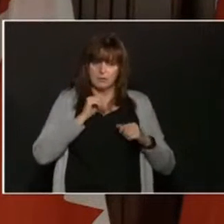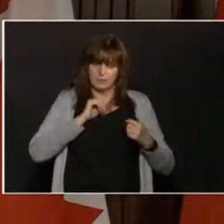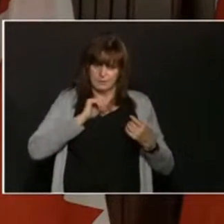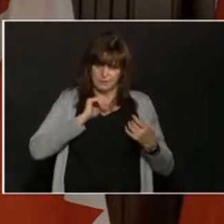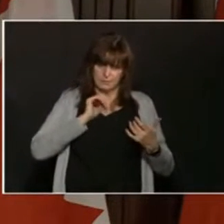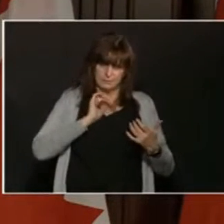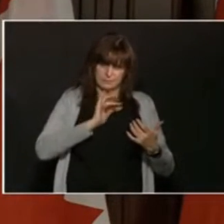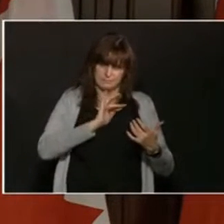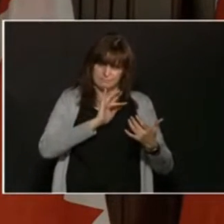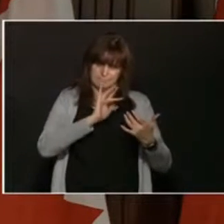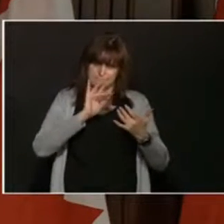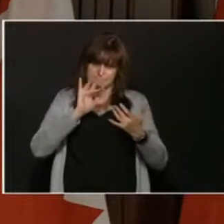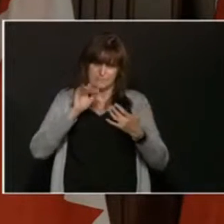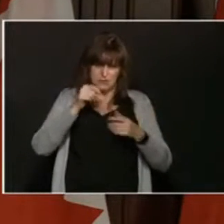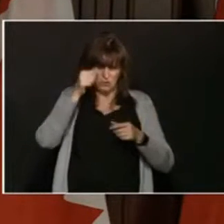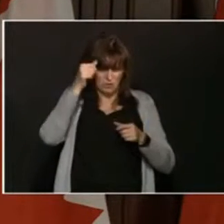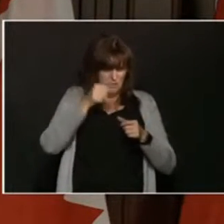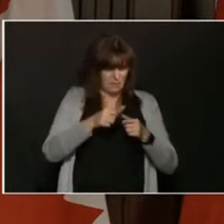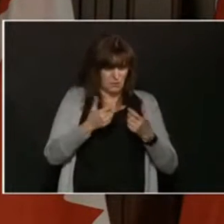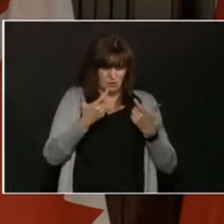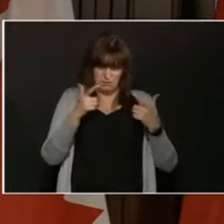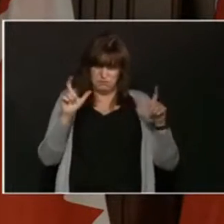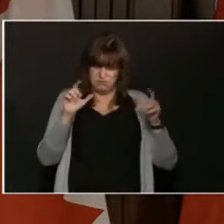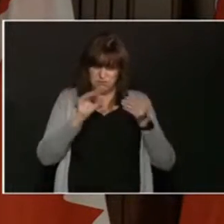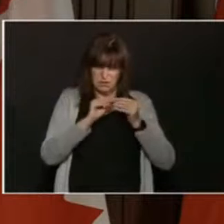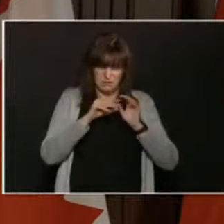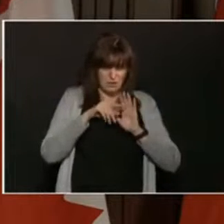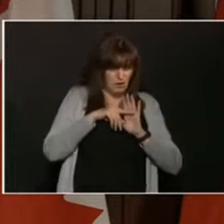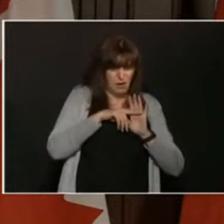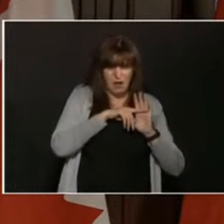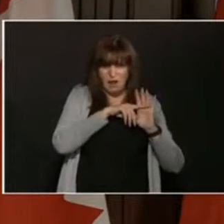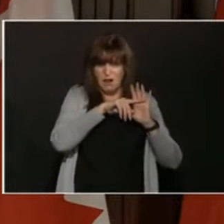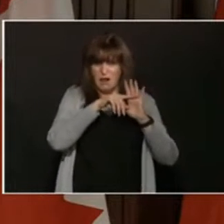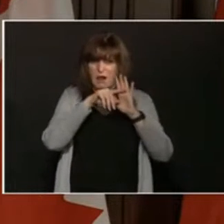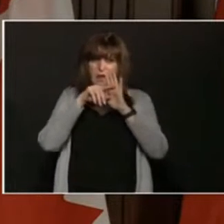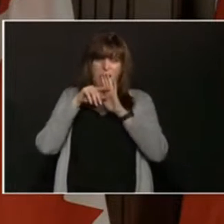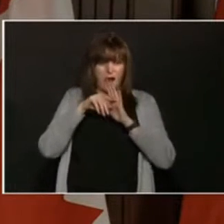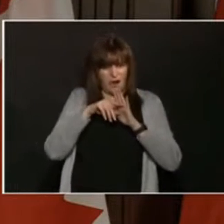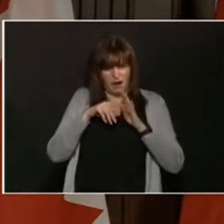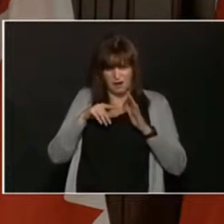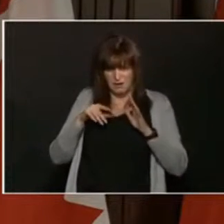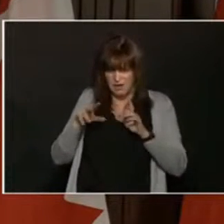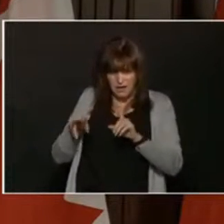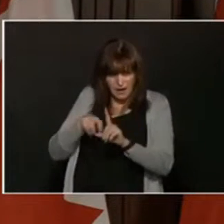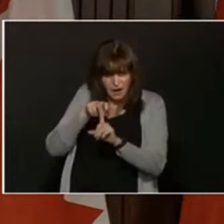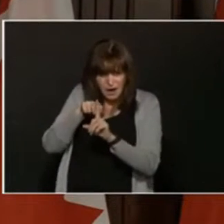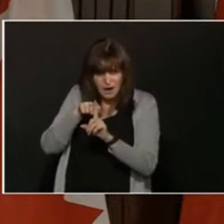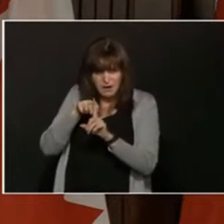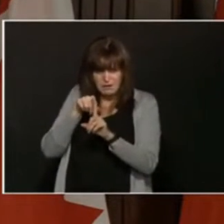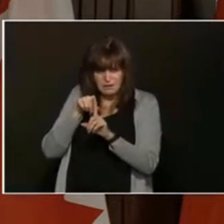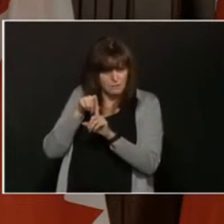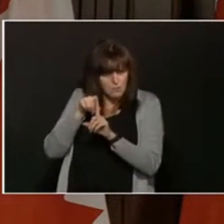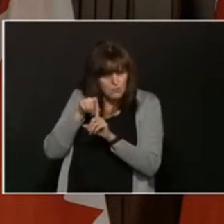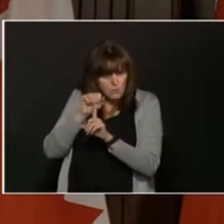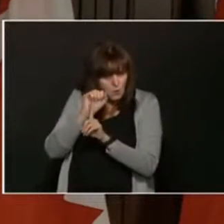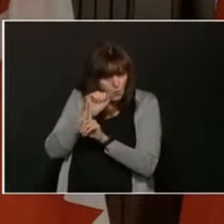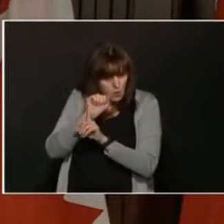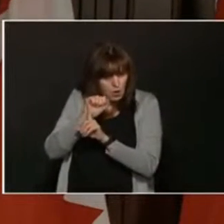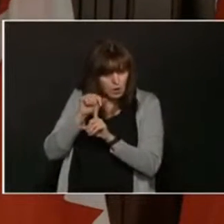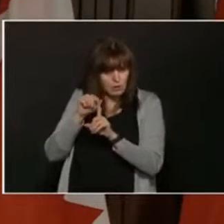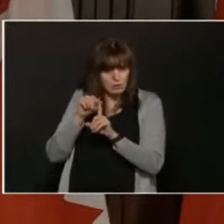in some health units, to determine, was this person at work while they were infectious? Were they at work when they might have acquired the